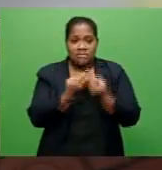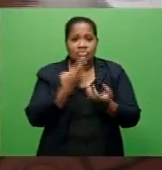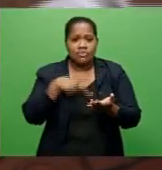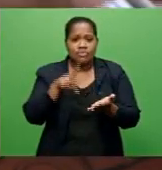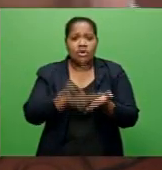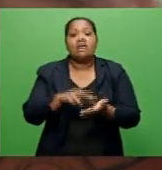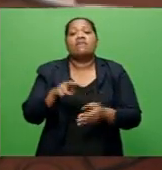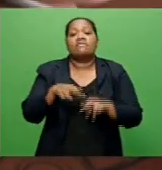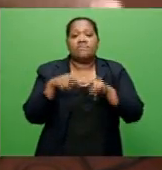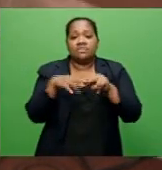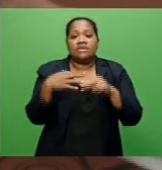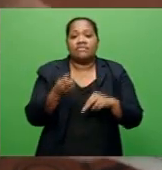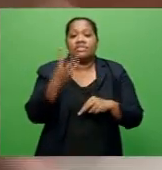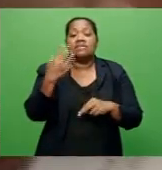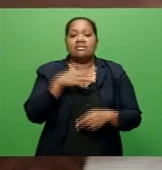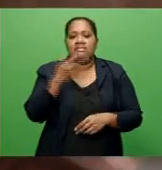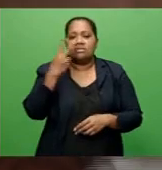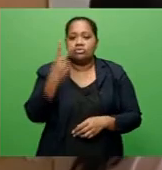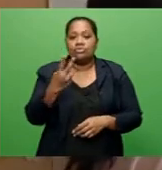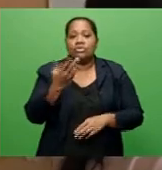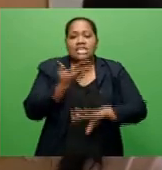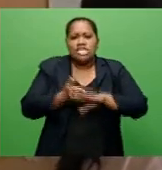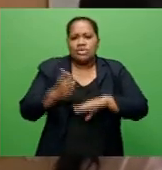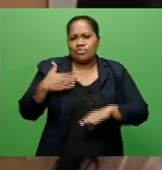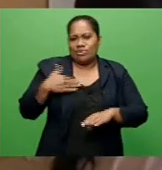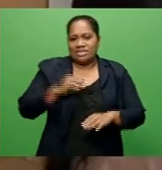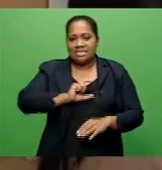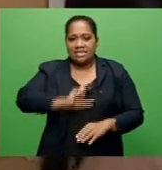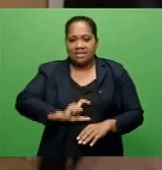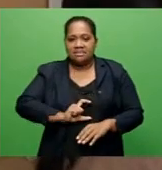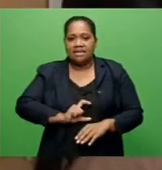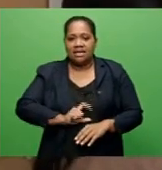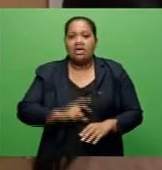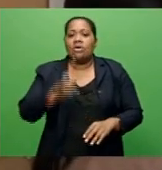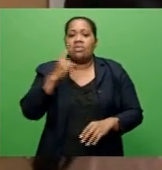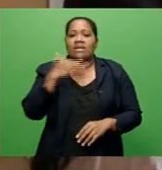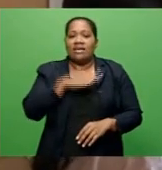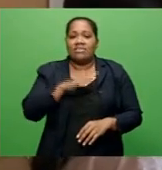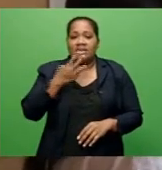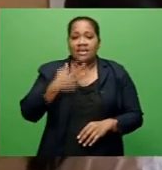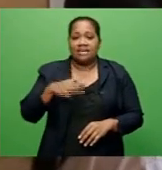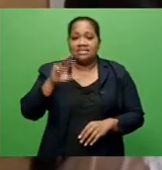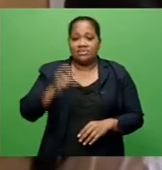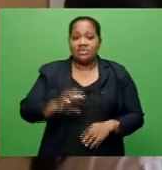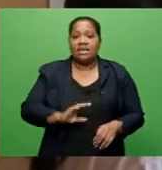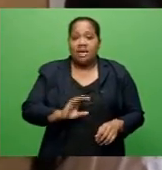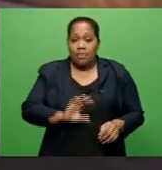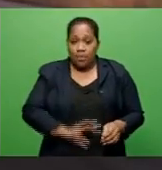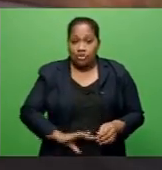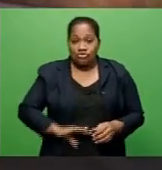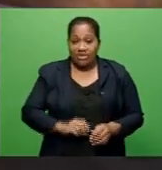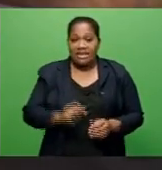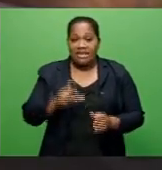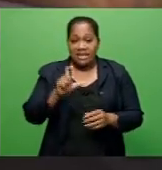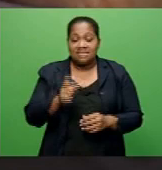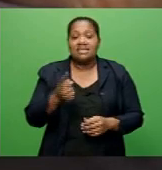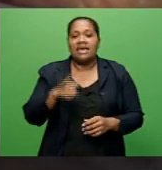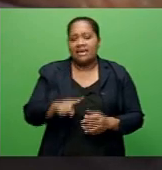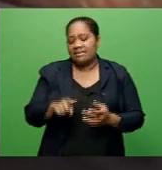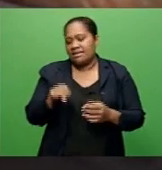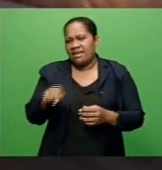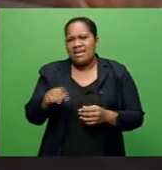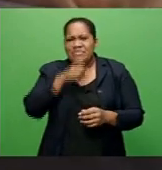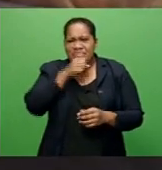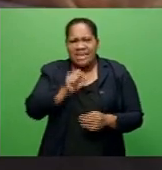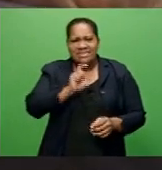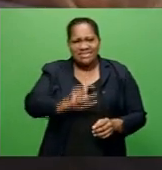302 new breast cancer cases, 198 prostate cancer cases, and 136 cervix cancer cases.